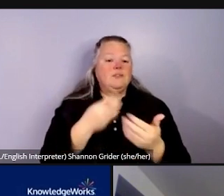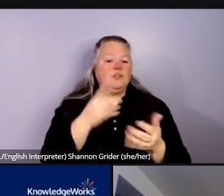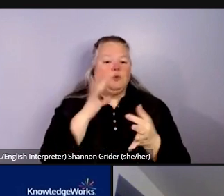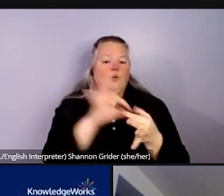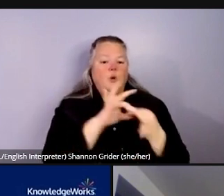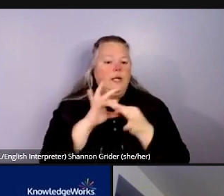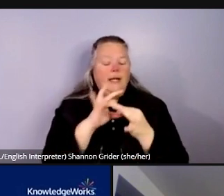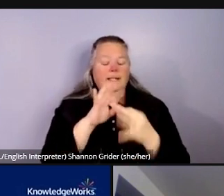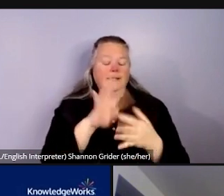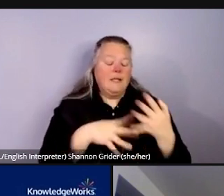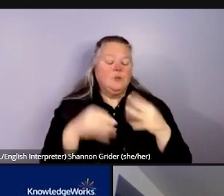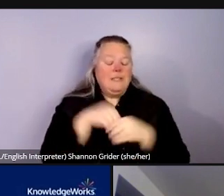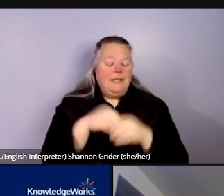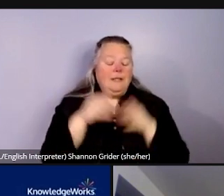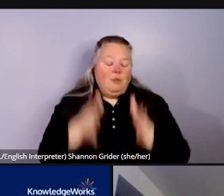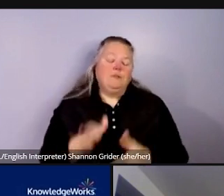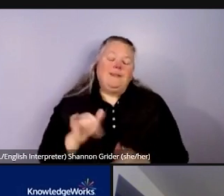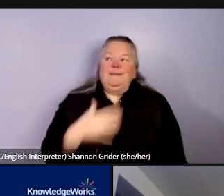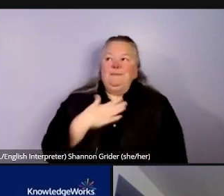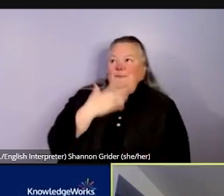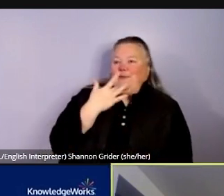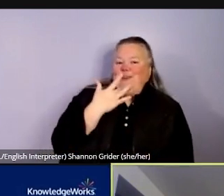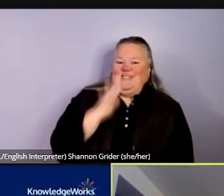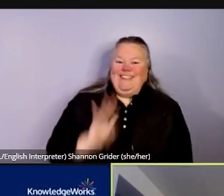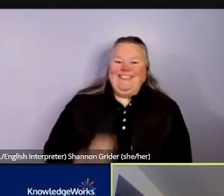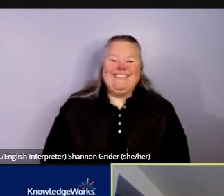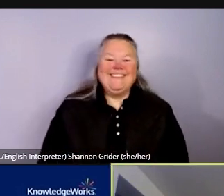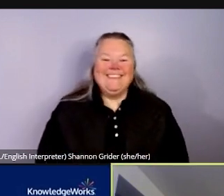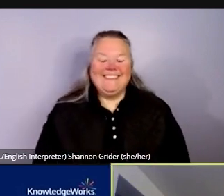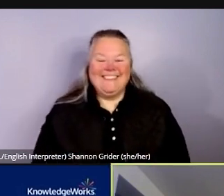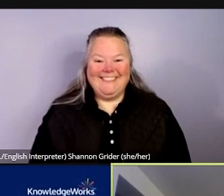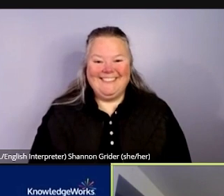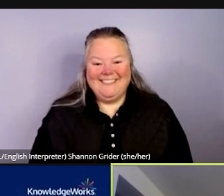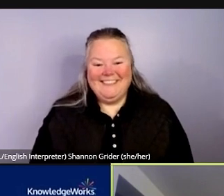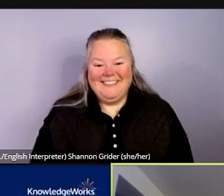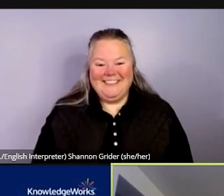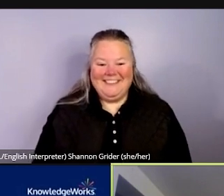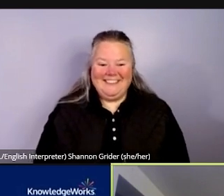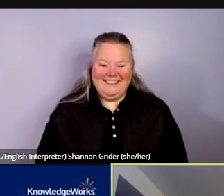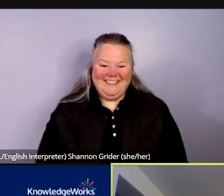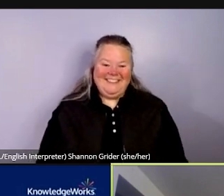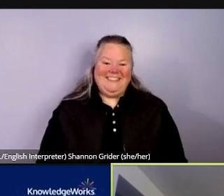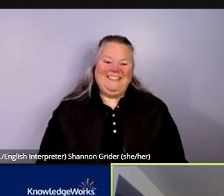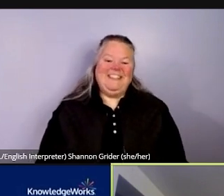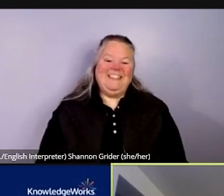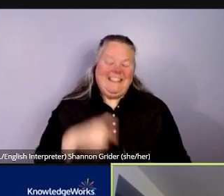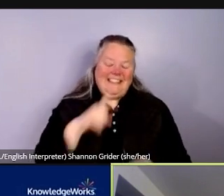is always my preferred way of doing it. Yes. In Okay. real time, decide.